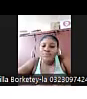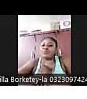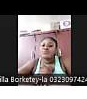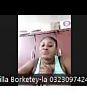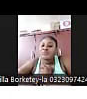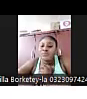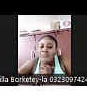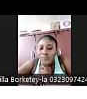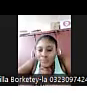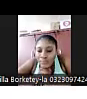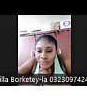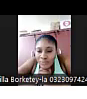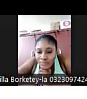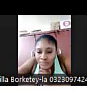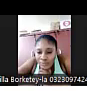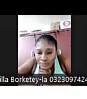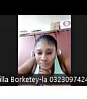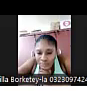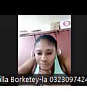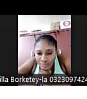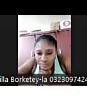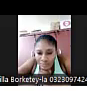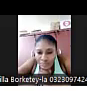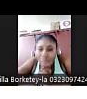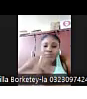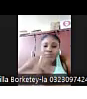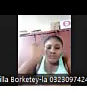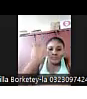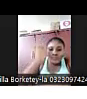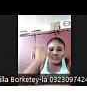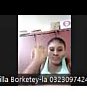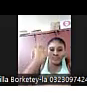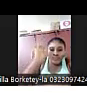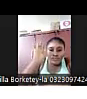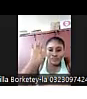Okay, Mary Henewa, Priscilla,